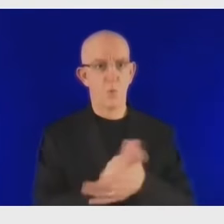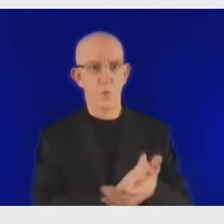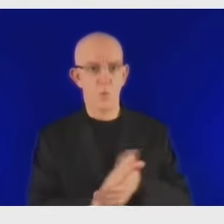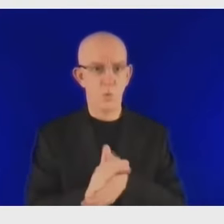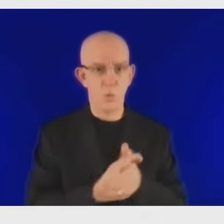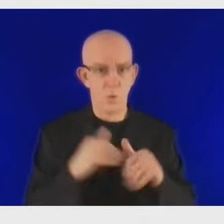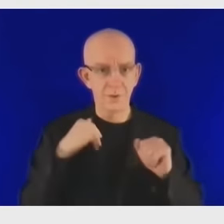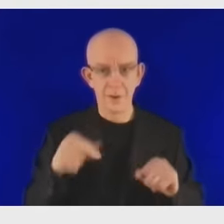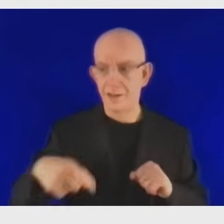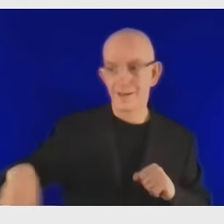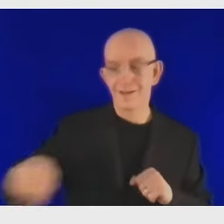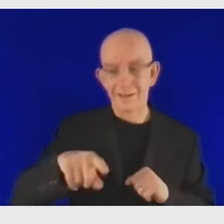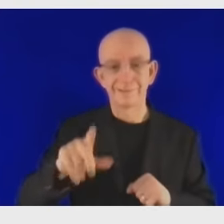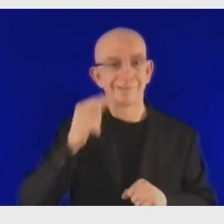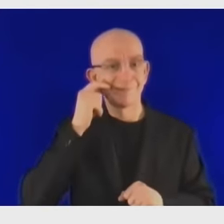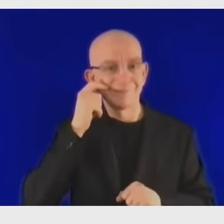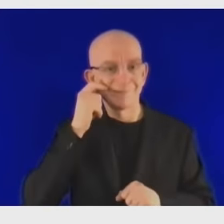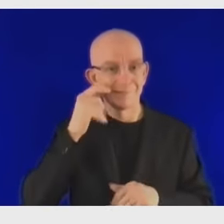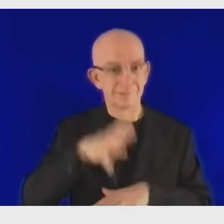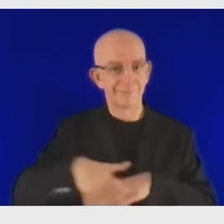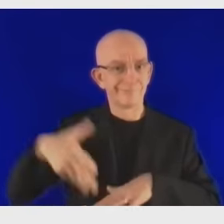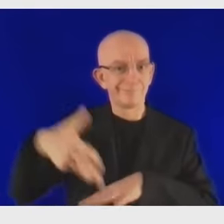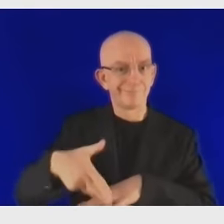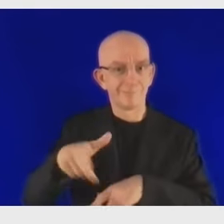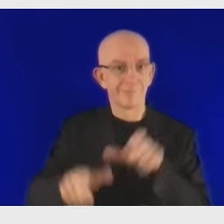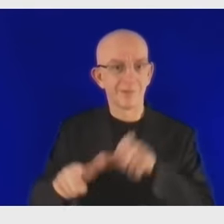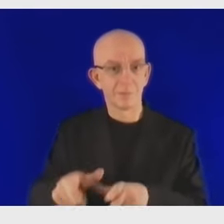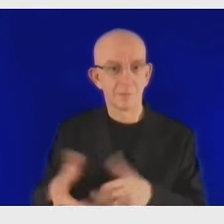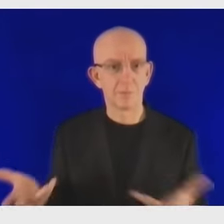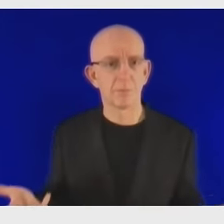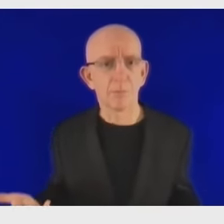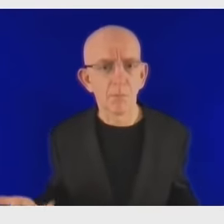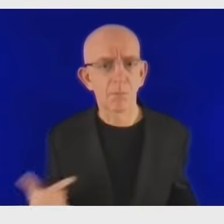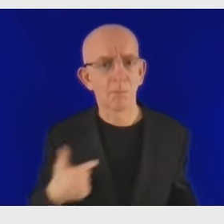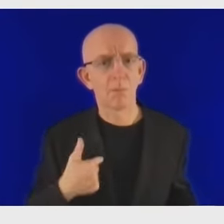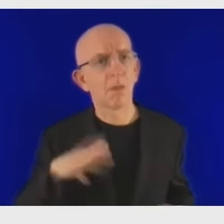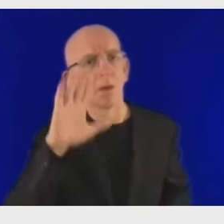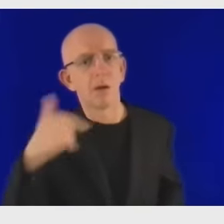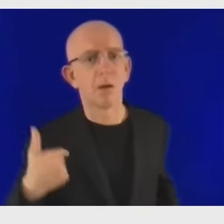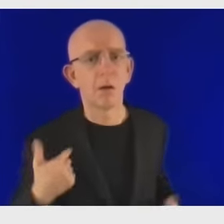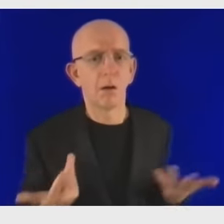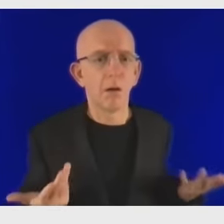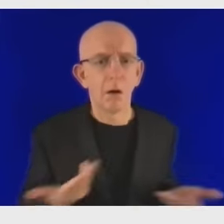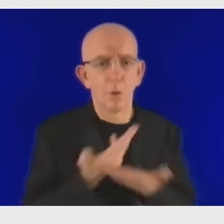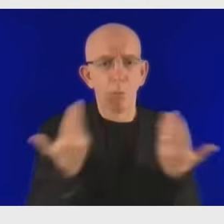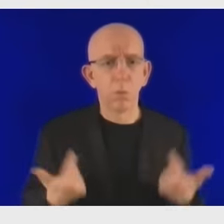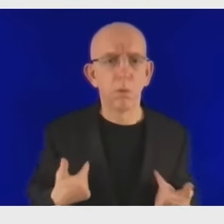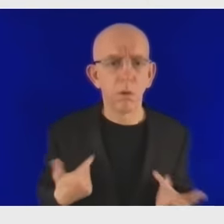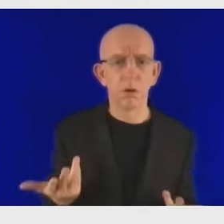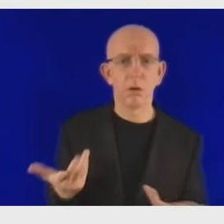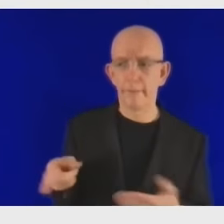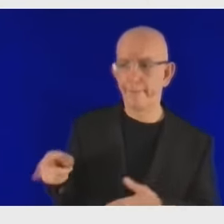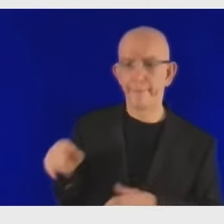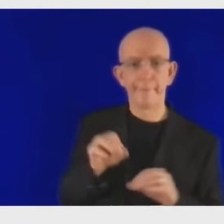doesn't include only the international community. I'm also talking about how here in my country,